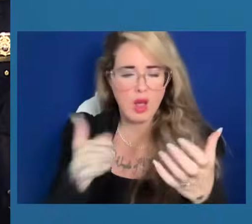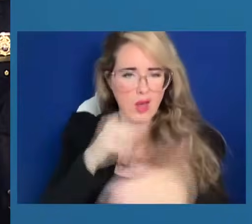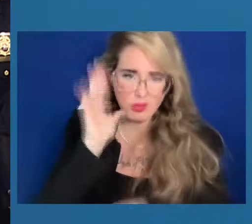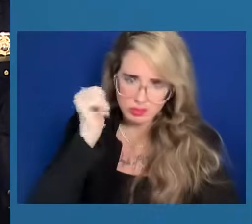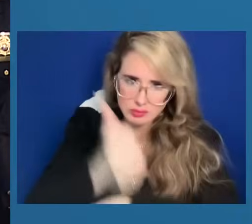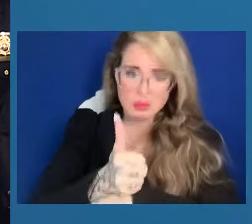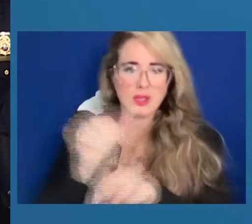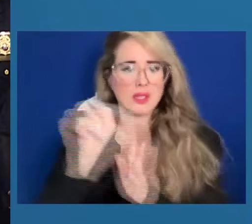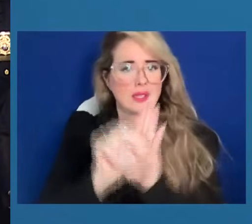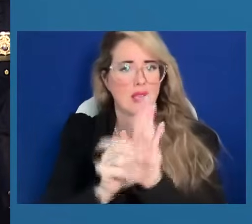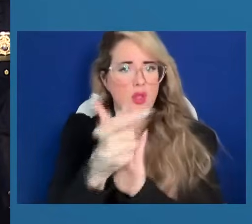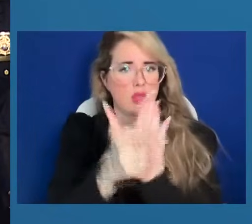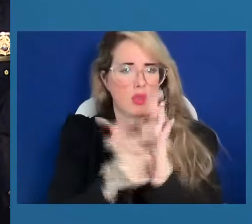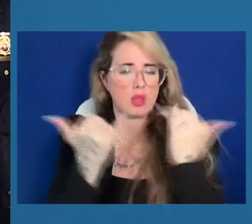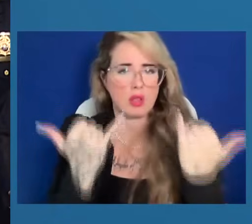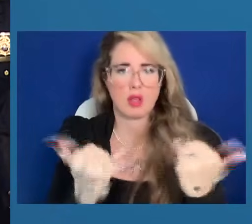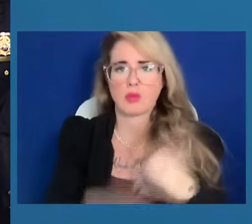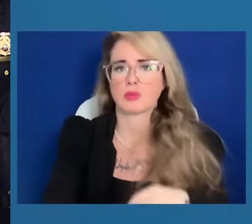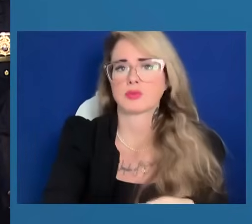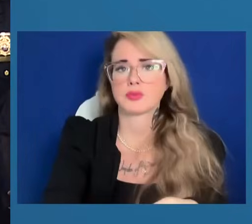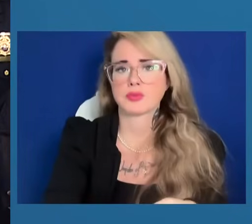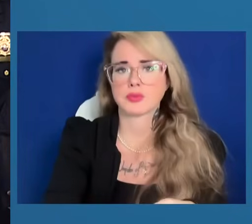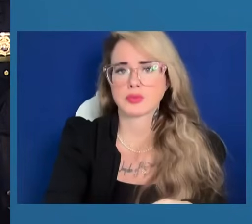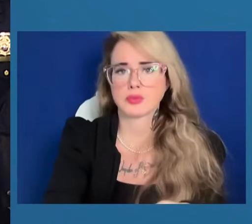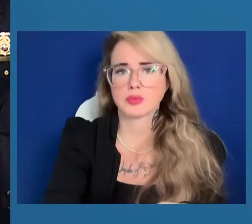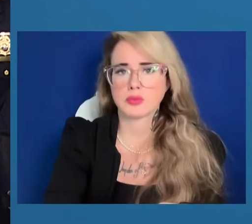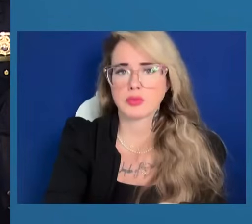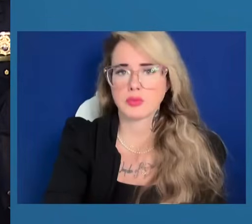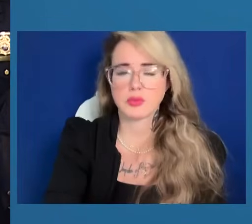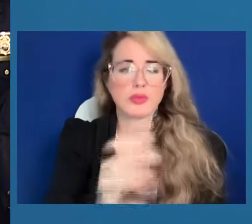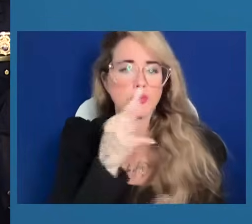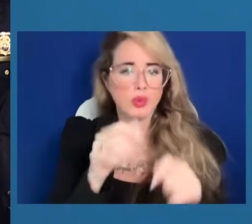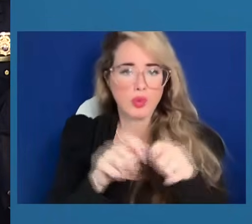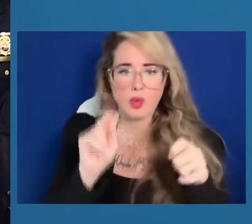law. Now, as I'm wrapping up here,